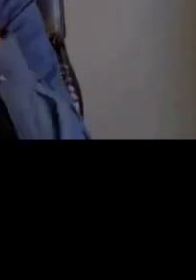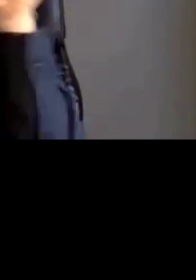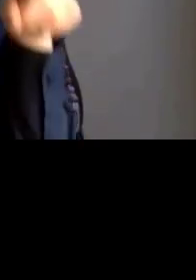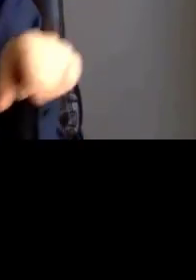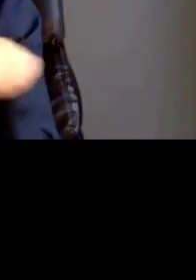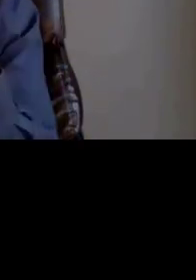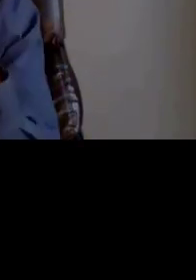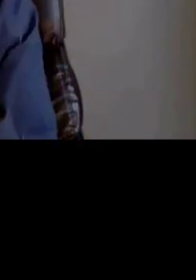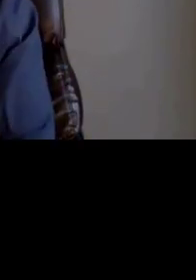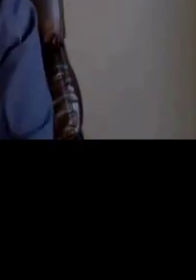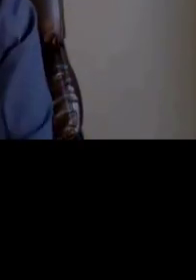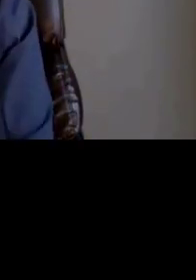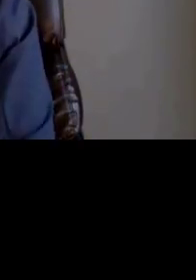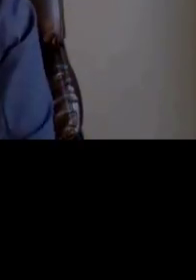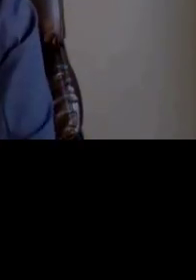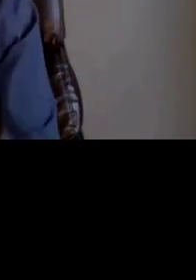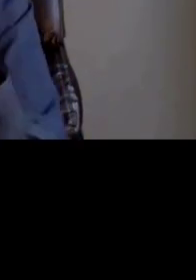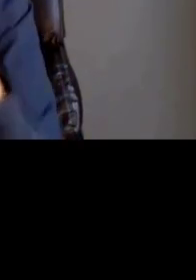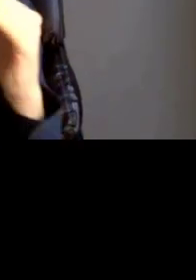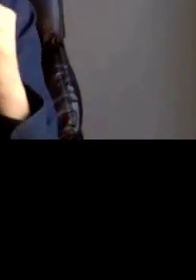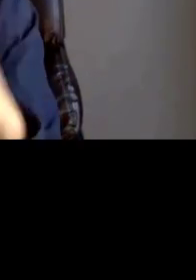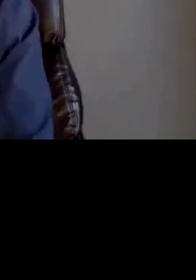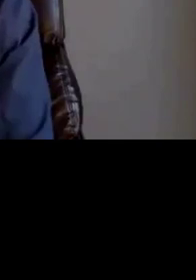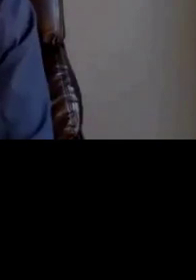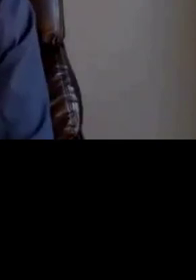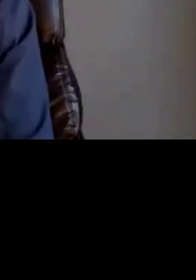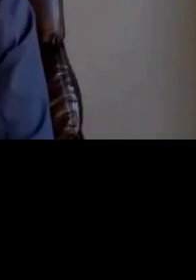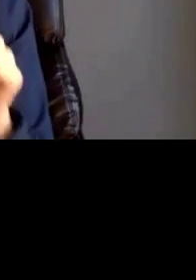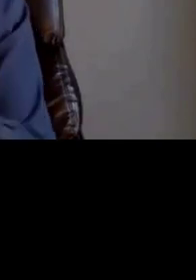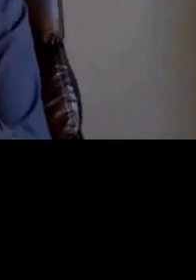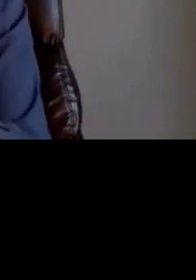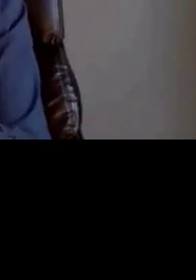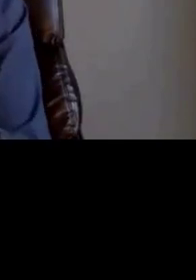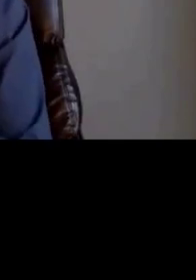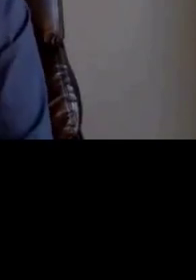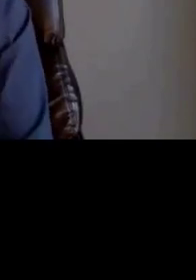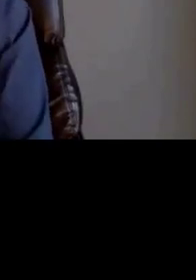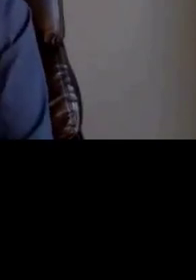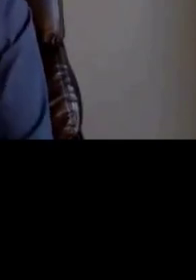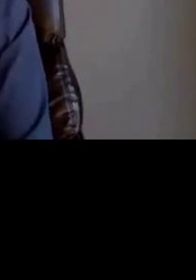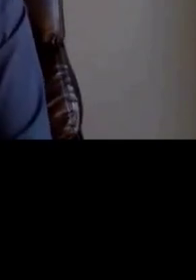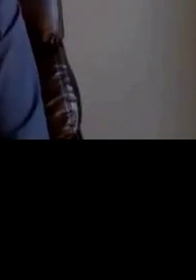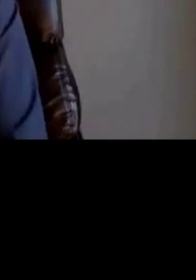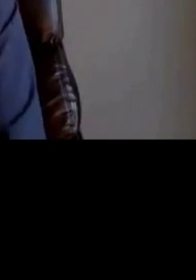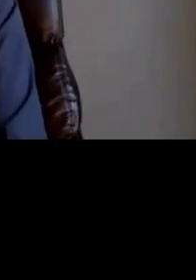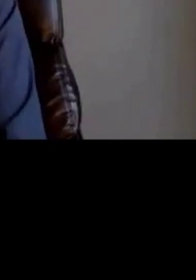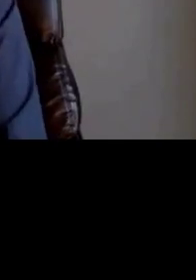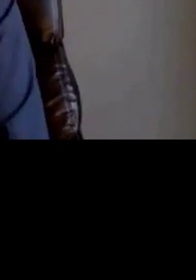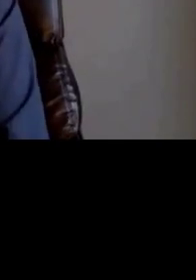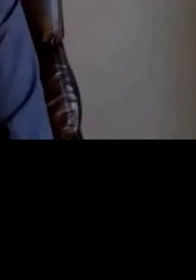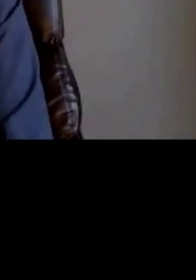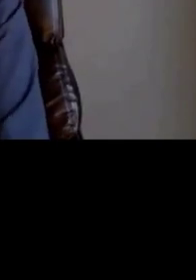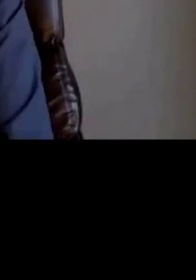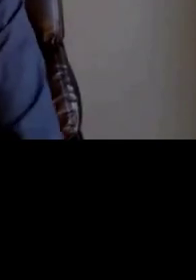diversity R01s that were indicated. The second one is really to promote workforce